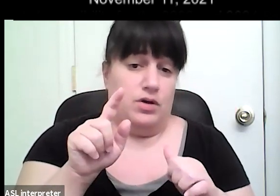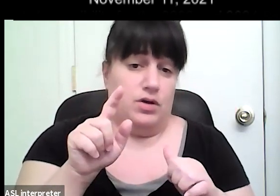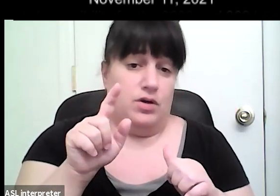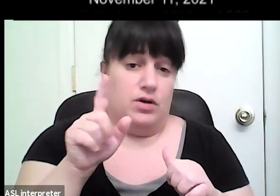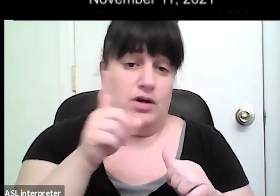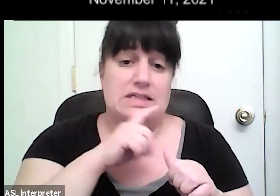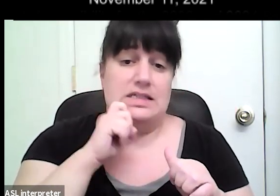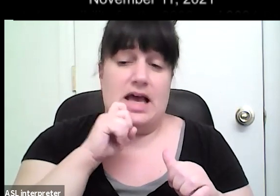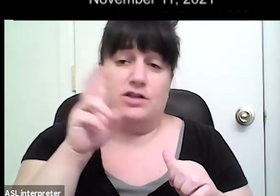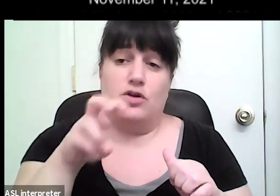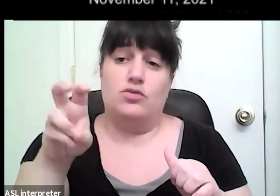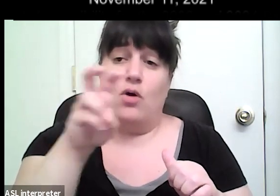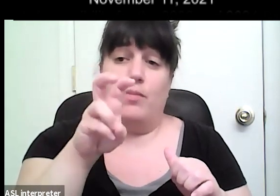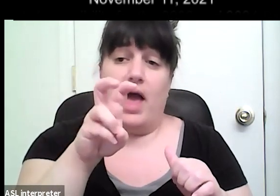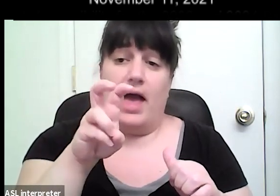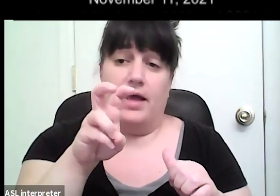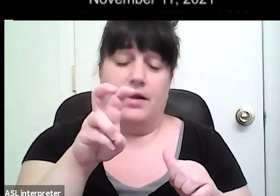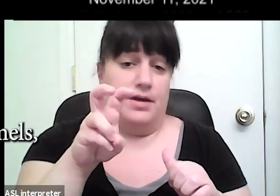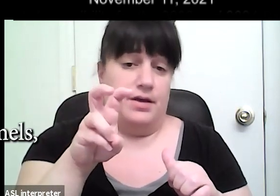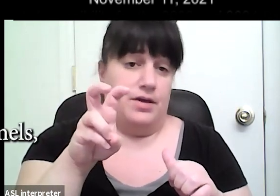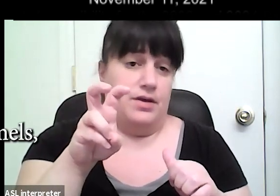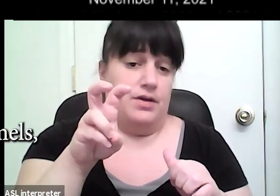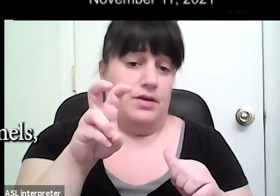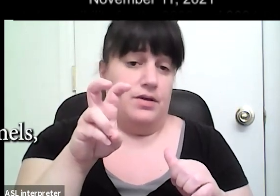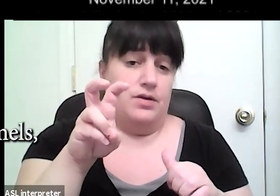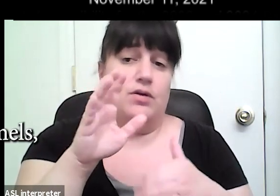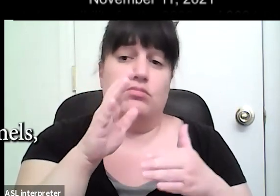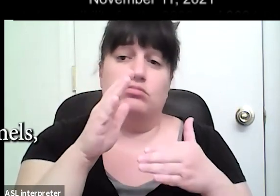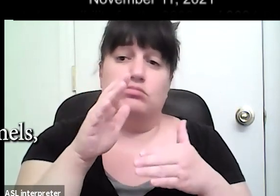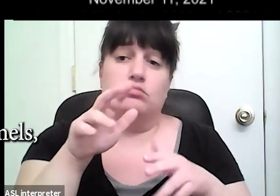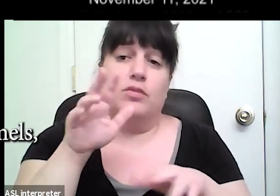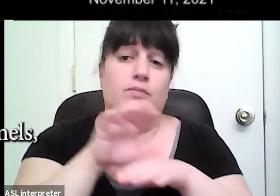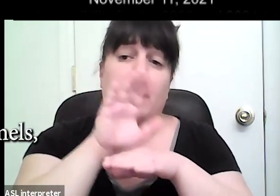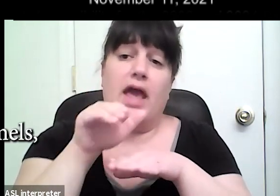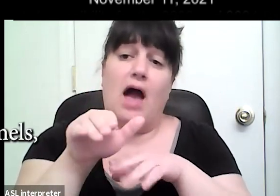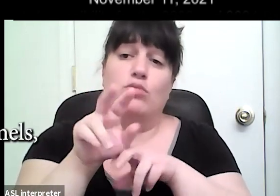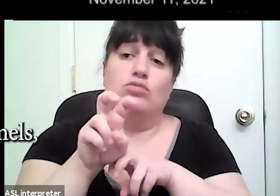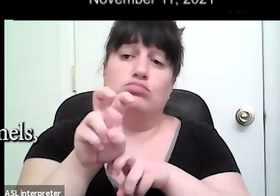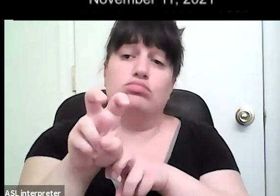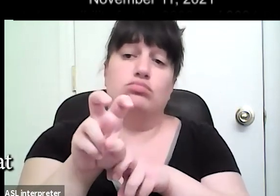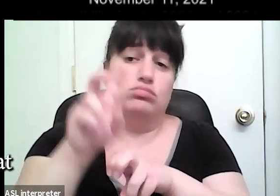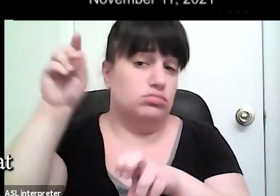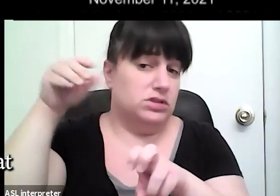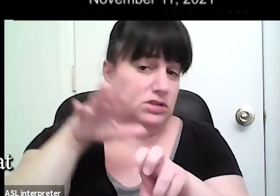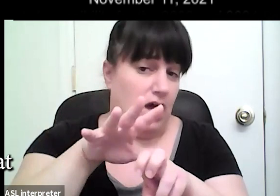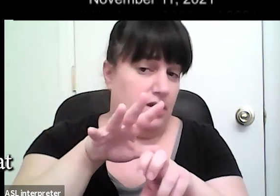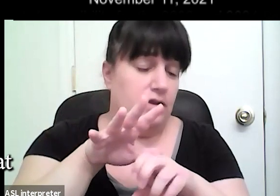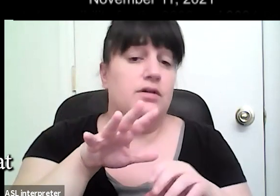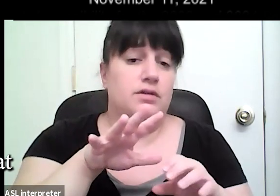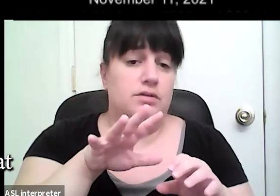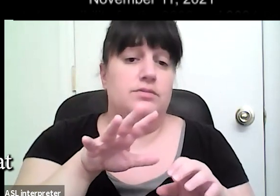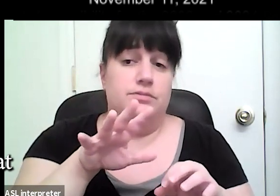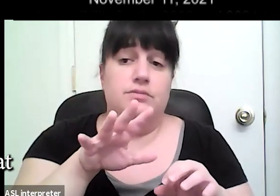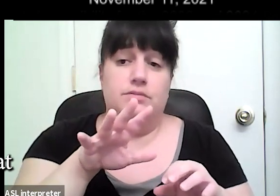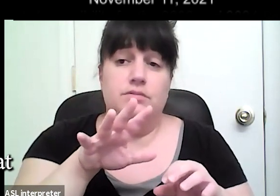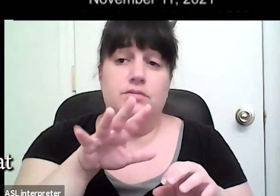nomad in central North Africa, going through the desert with his camels, with the sun behind him. So